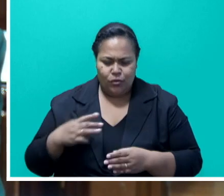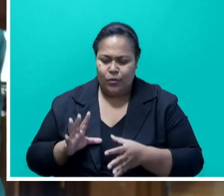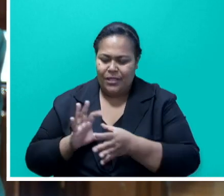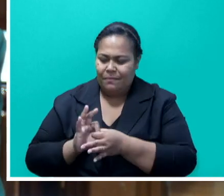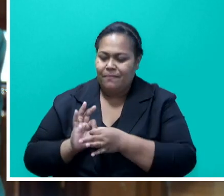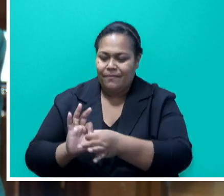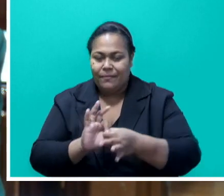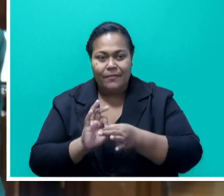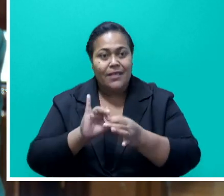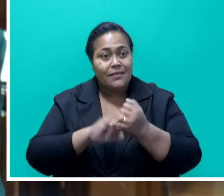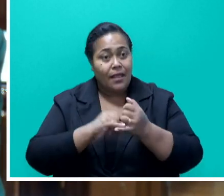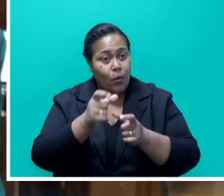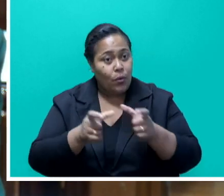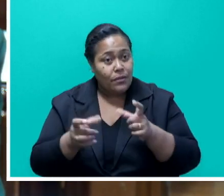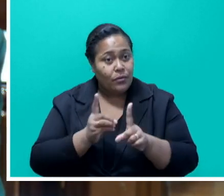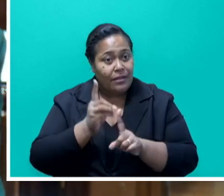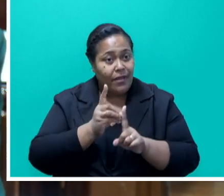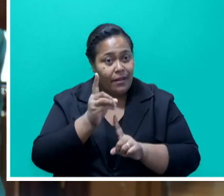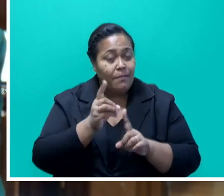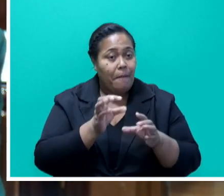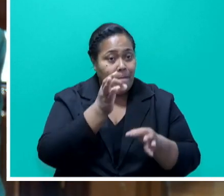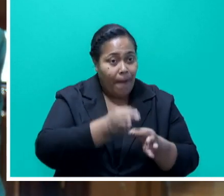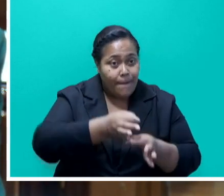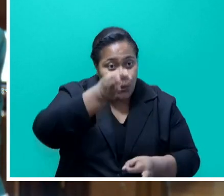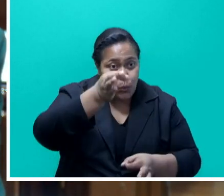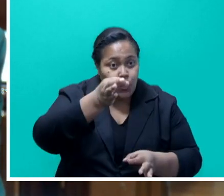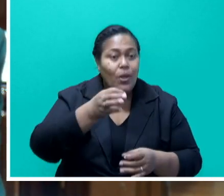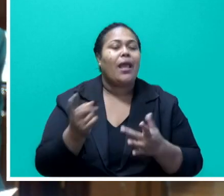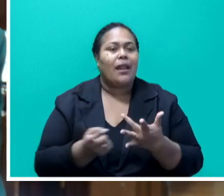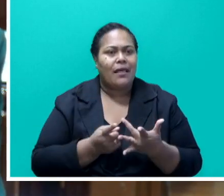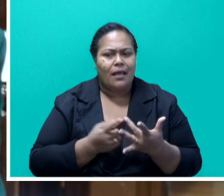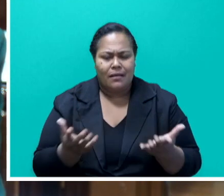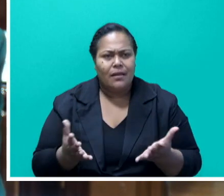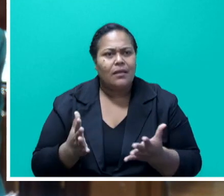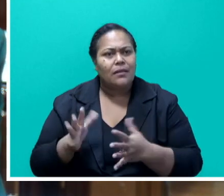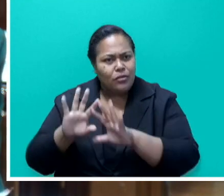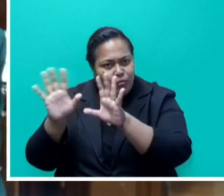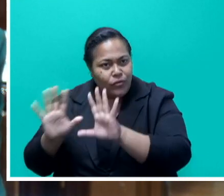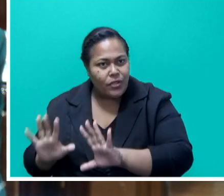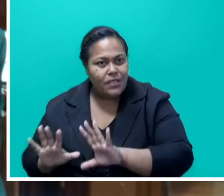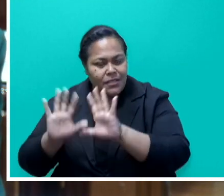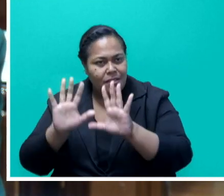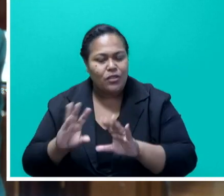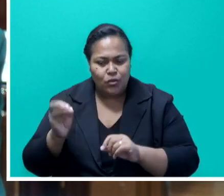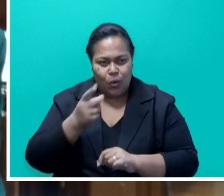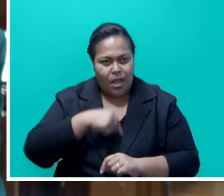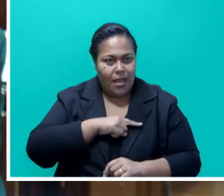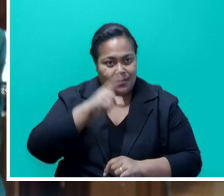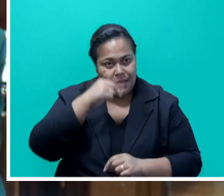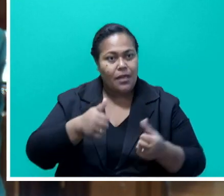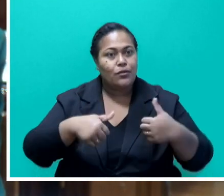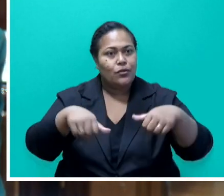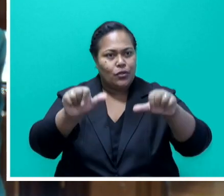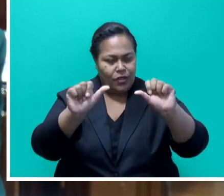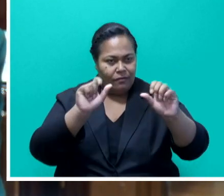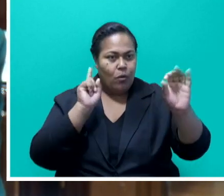to develop bamboo and all these other species to ultimately achieve our explicitly stated